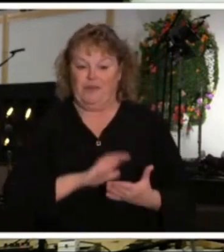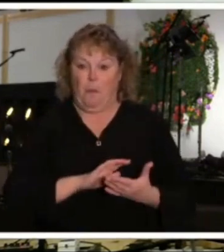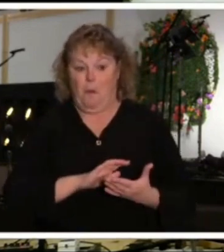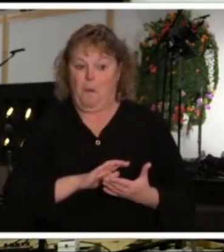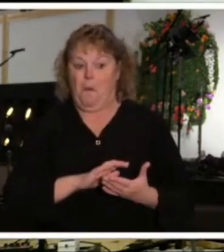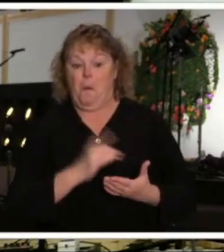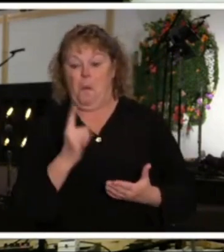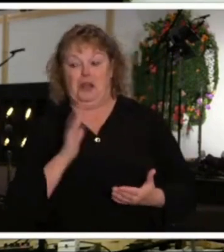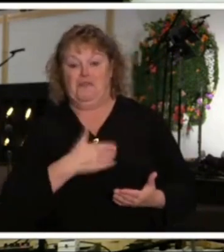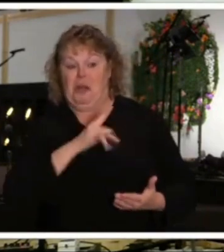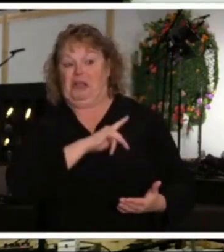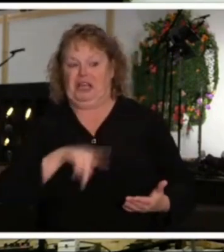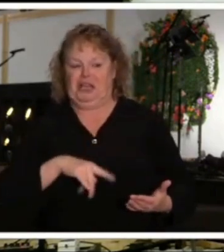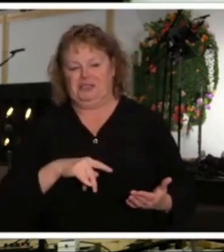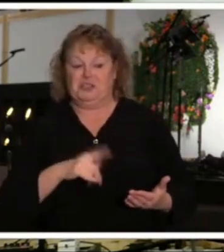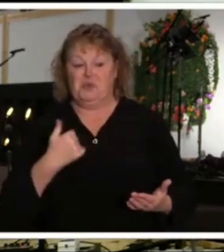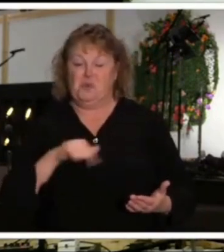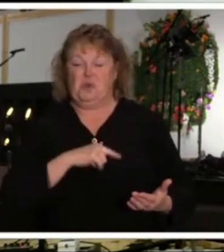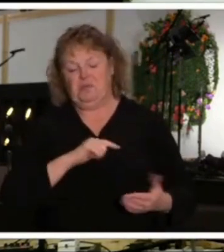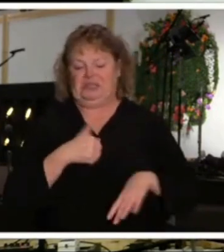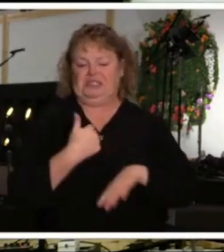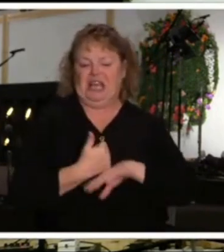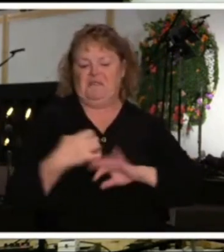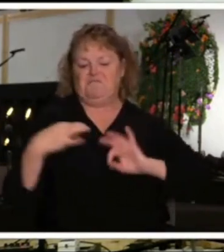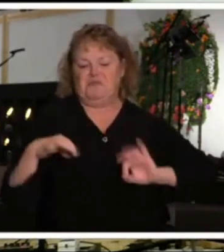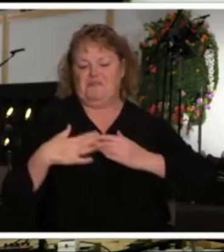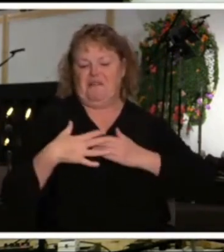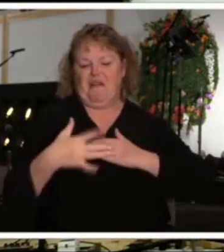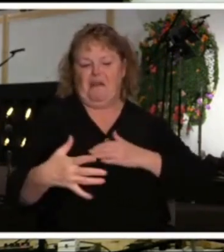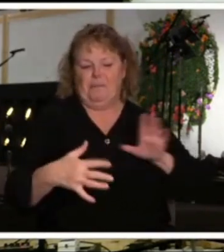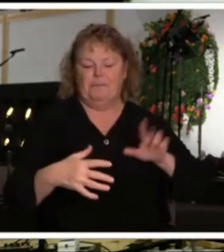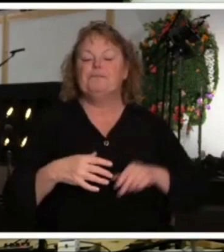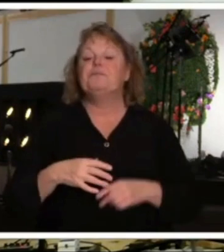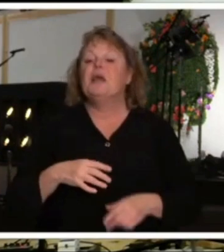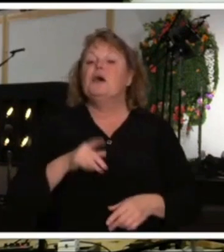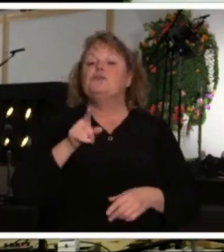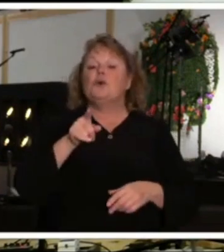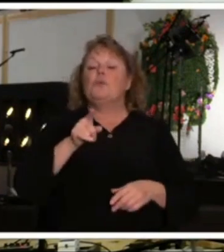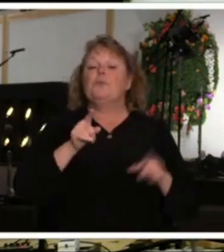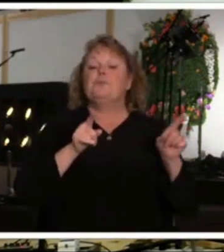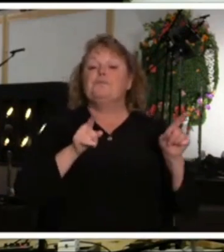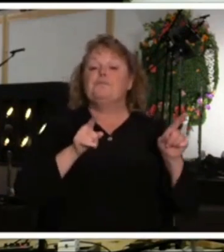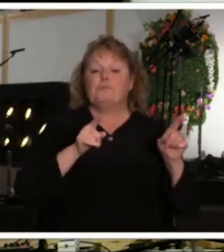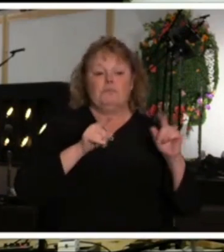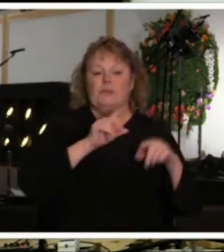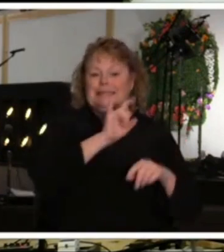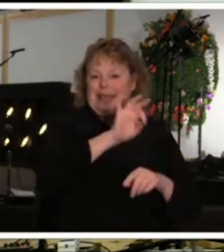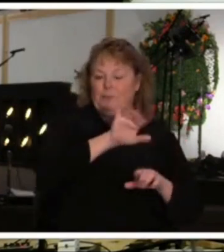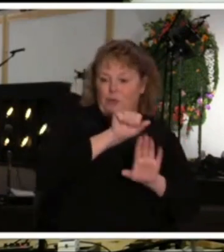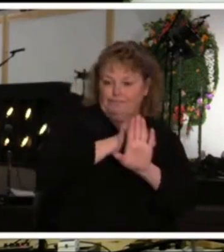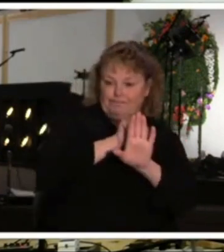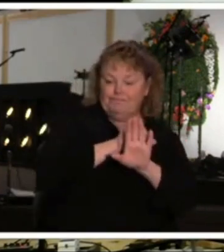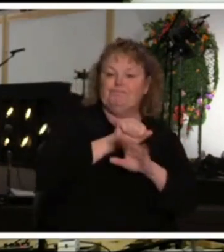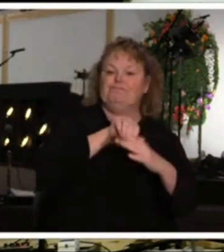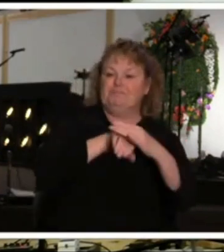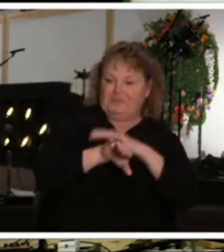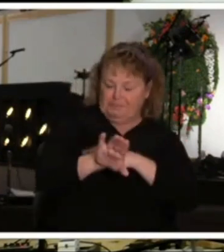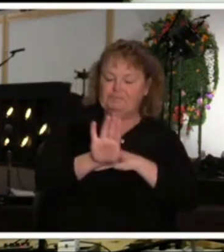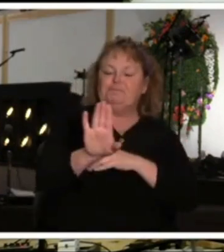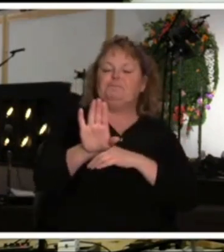be established. And so he shows up at the house, and it says here, verse